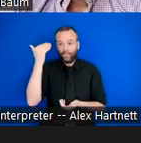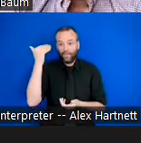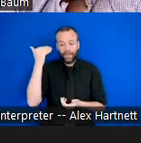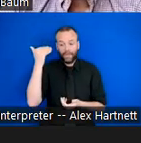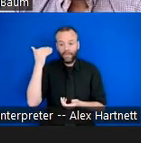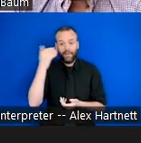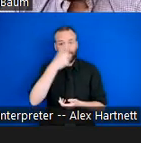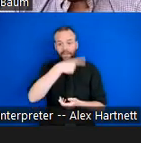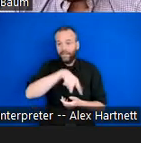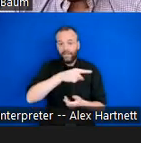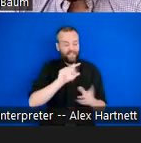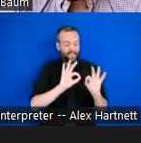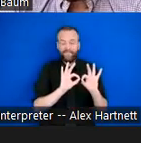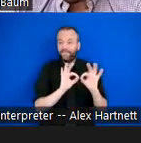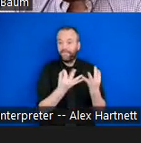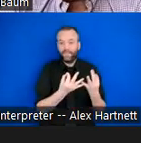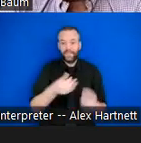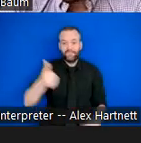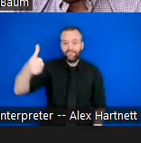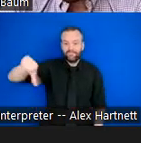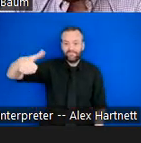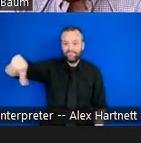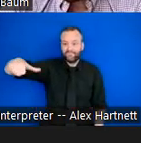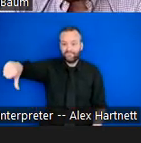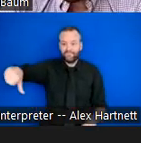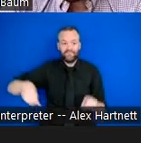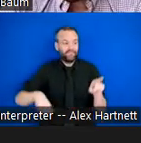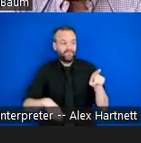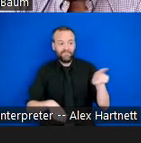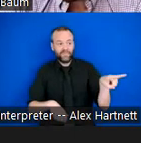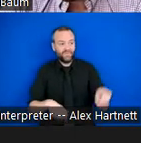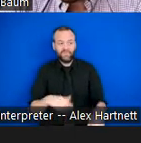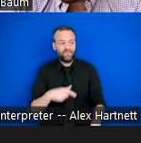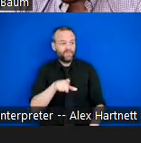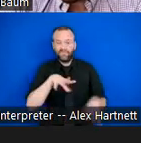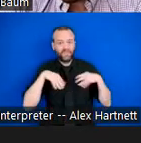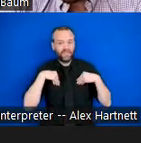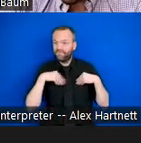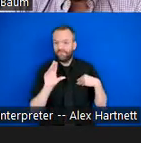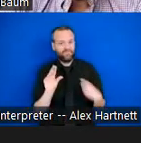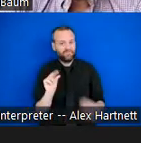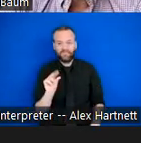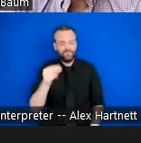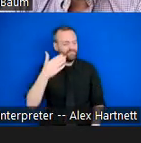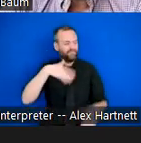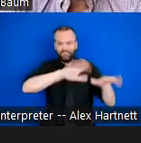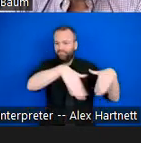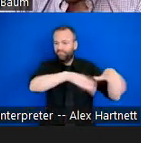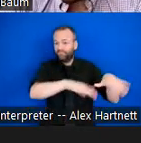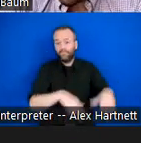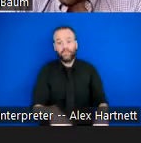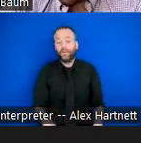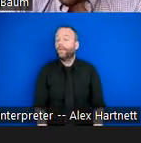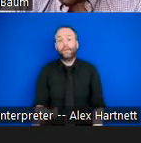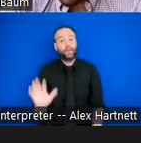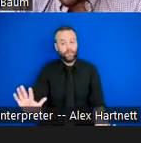they'd be like, your idea of family is skewed from our idea. Okay, I will tell you that